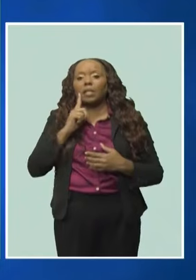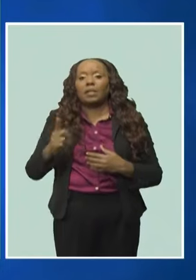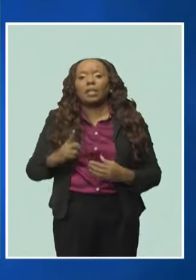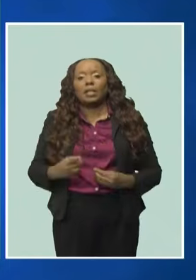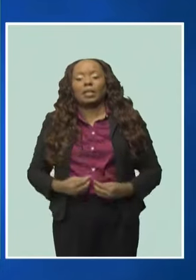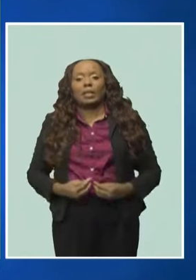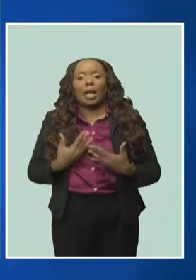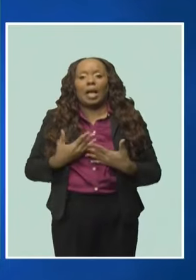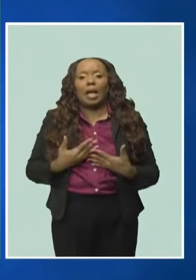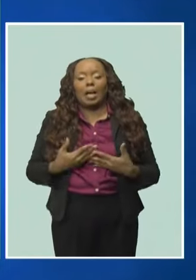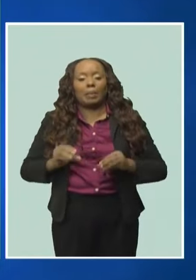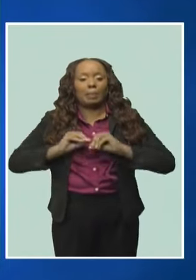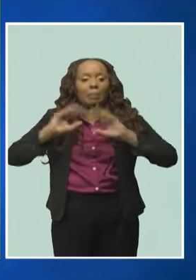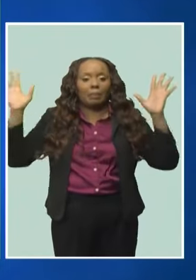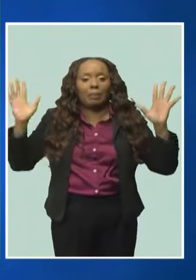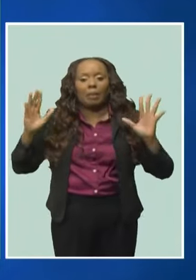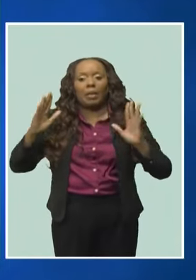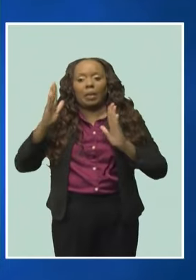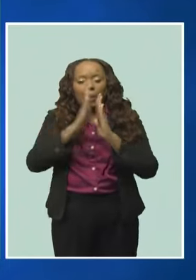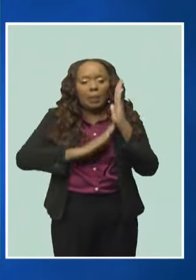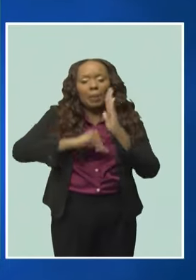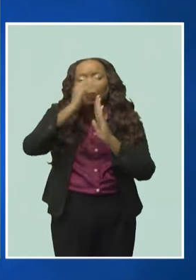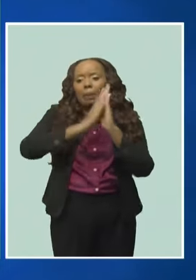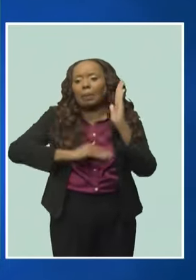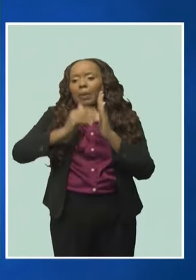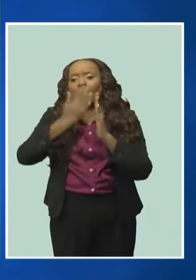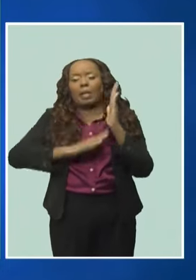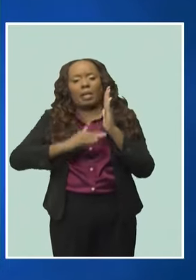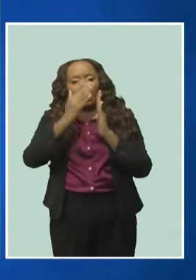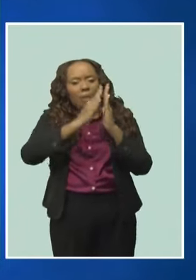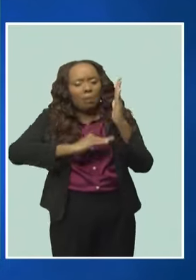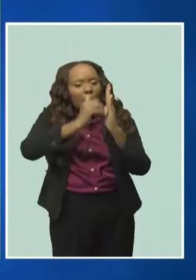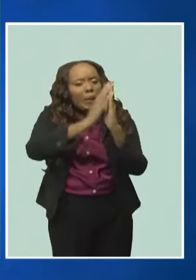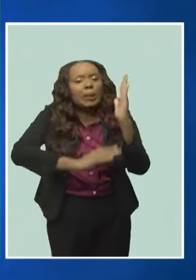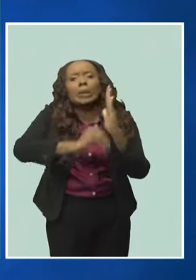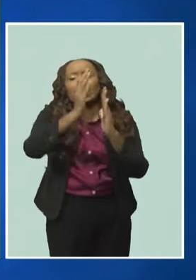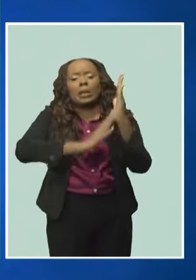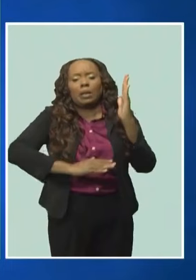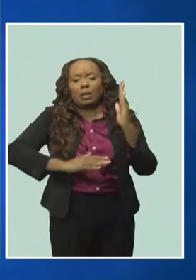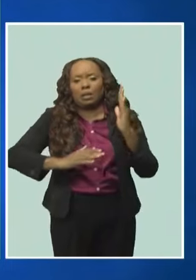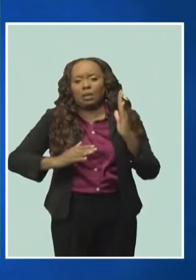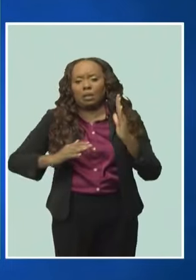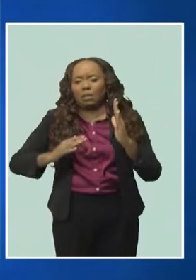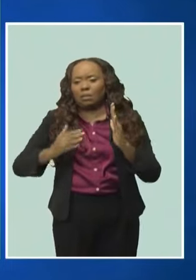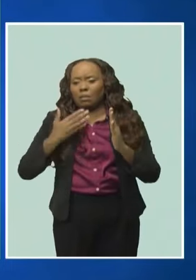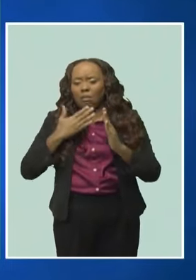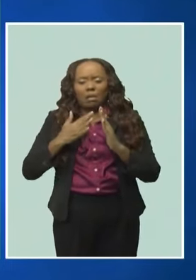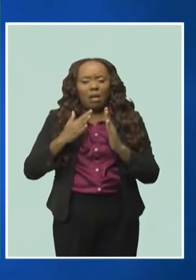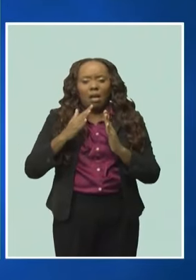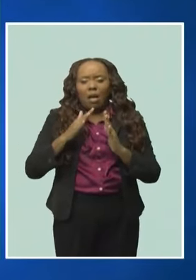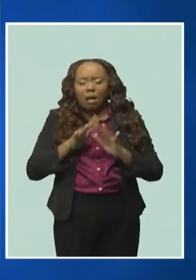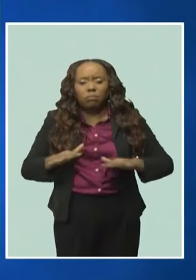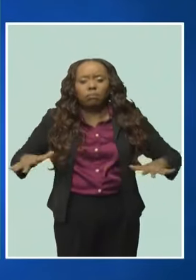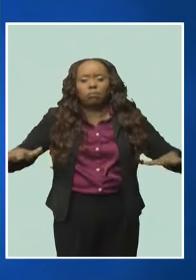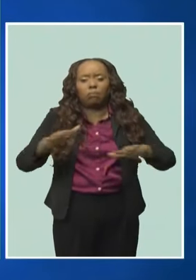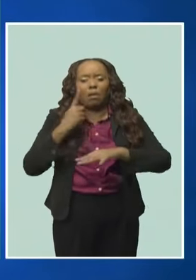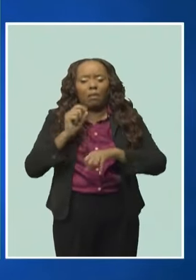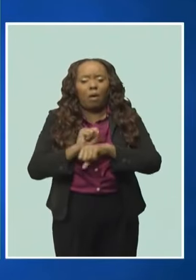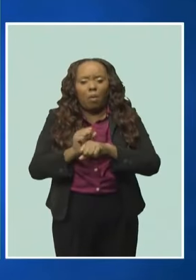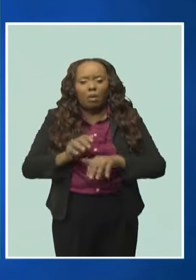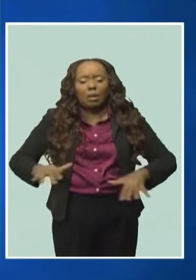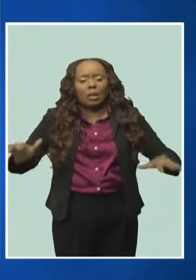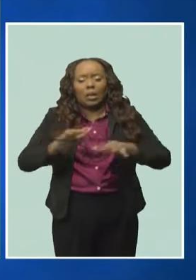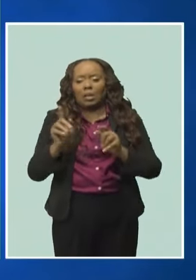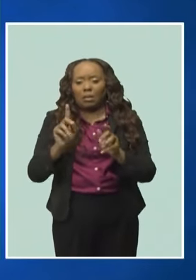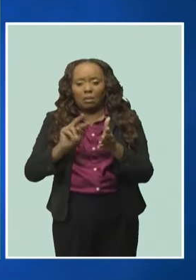interactive displays, and collaborative workspaces. These elements ignite passion, encourage